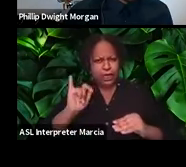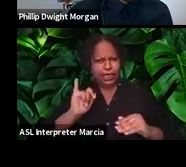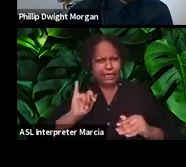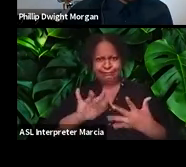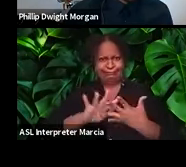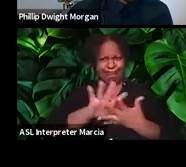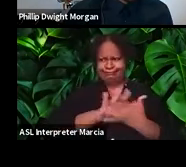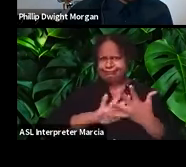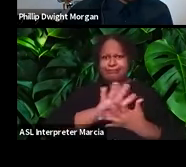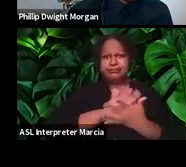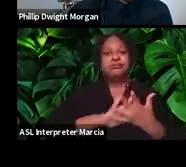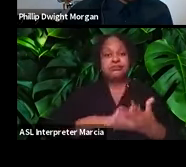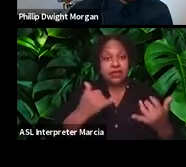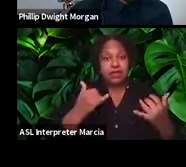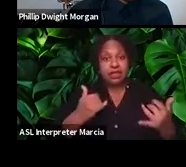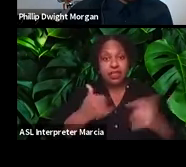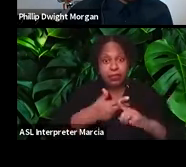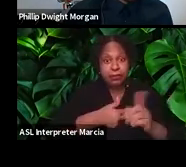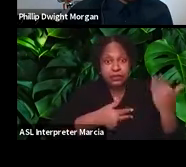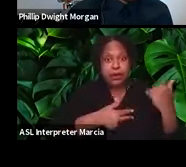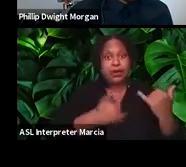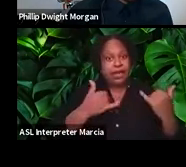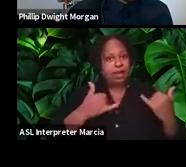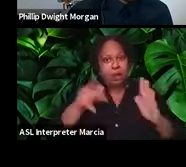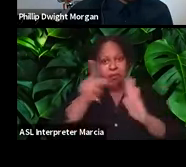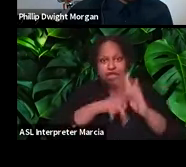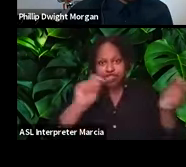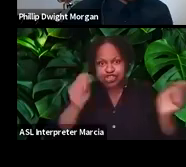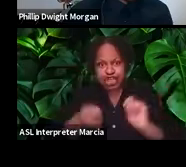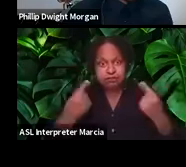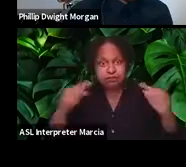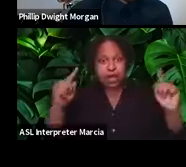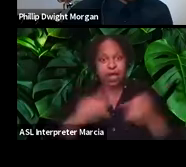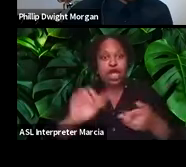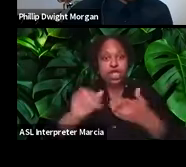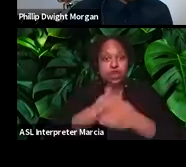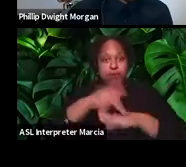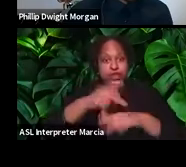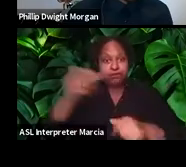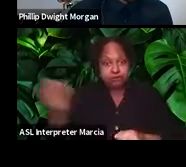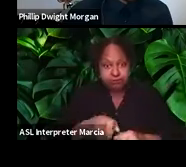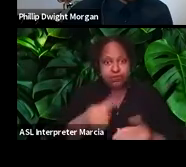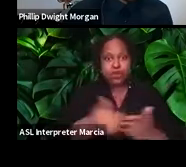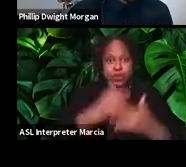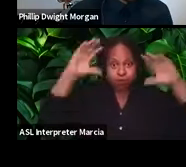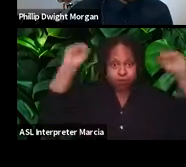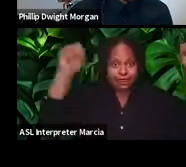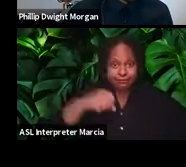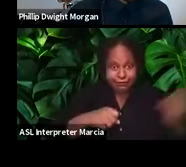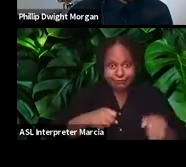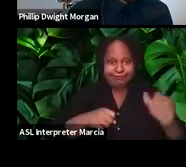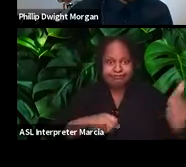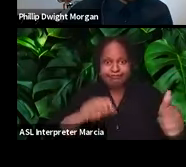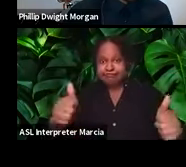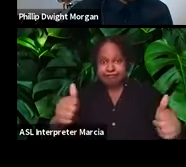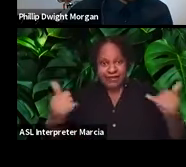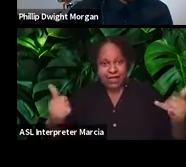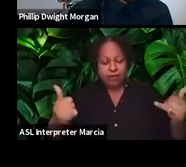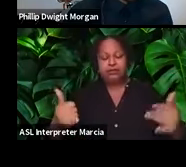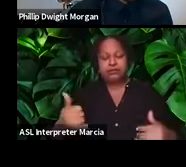had policy changed across the board. We have had a new principal, new superintendents put in place.